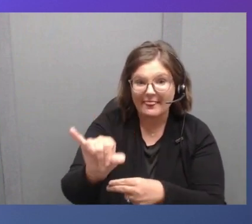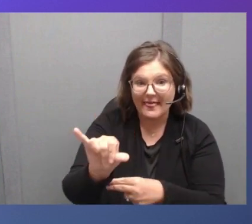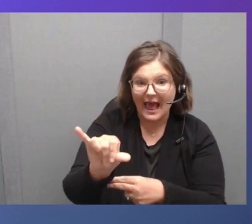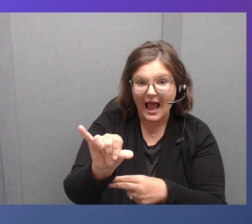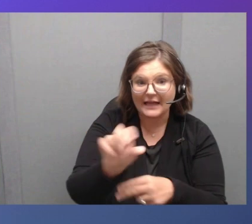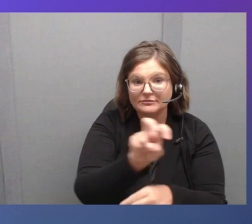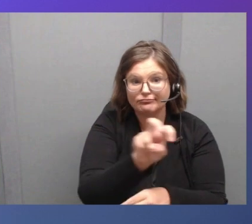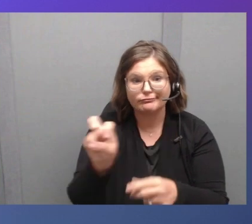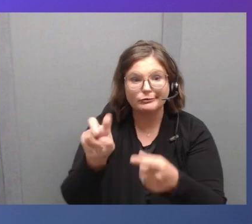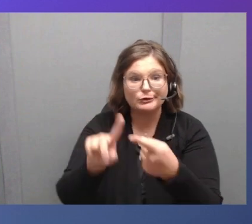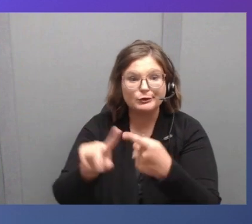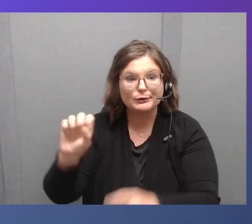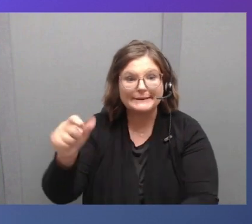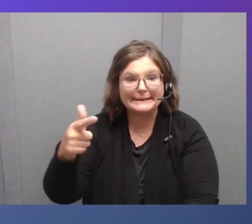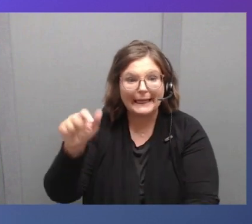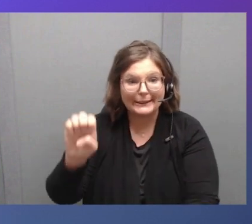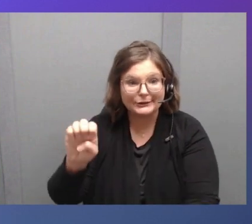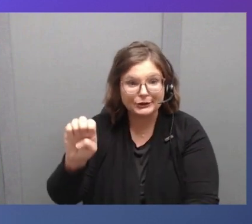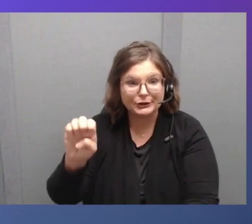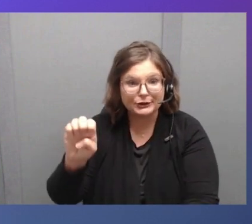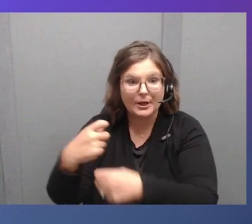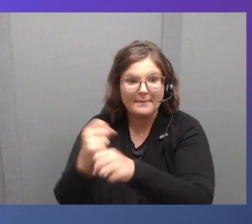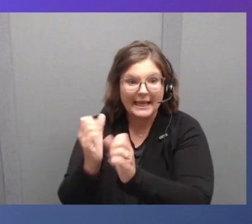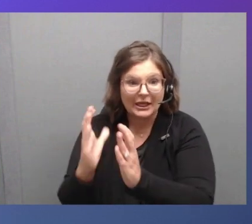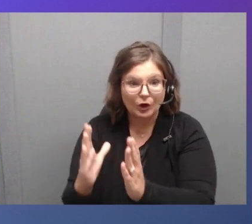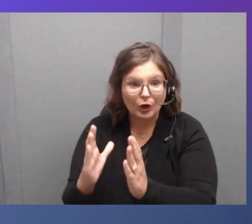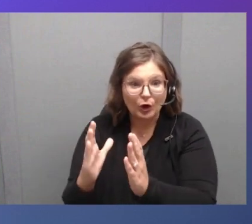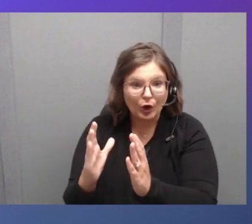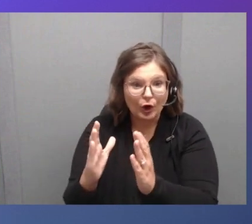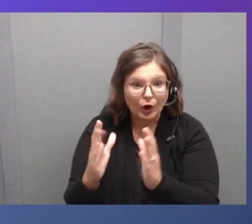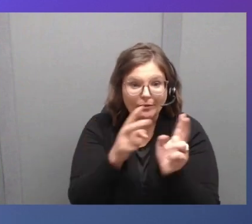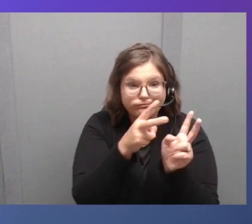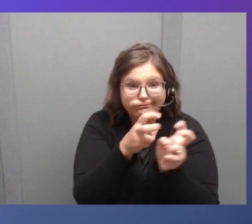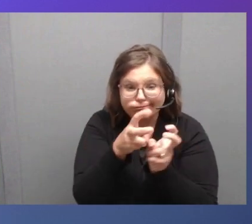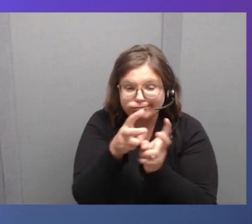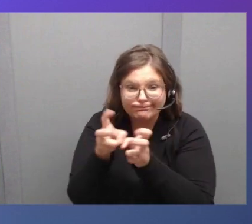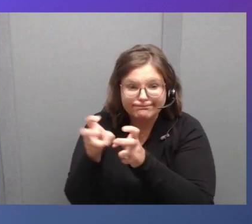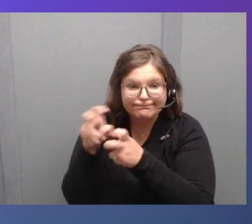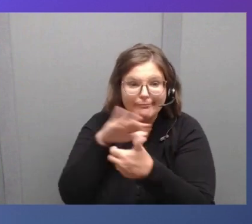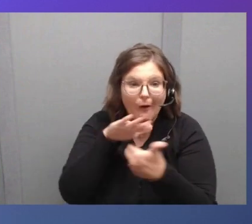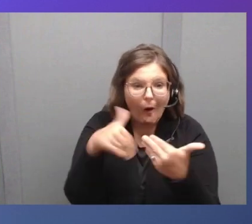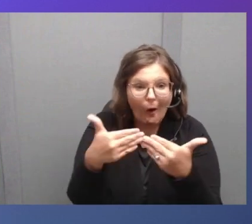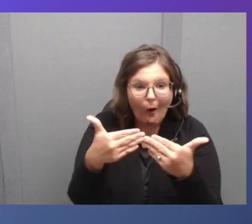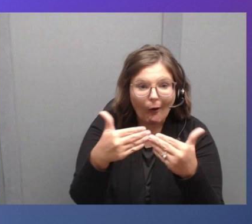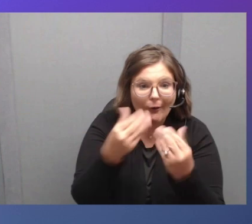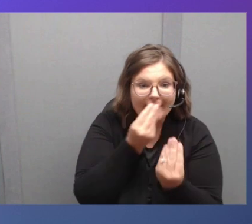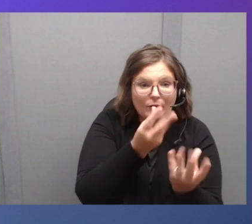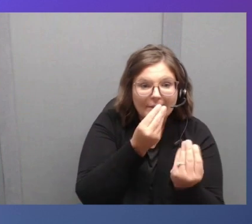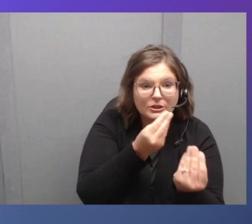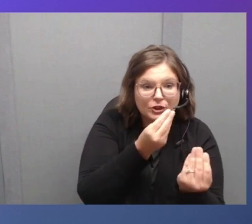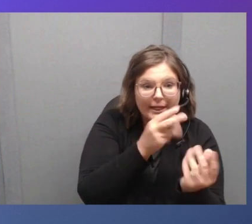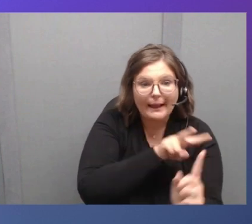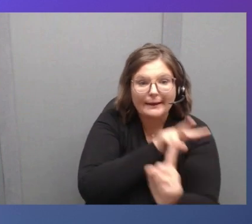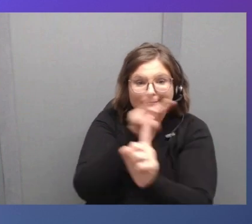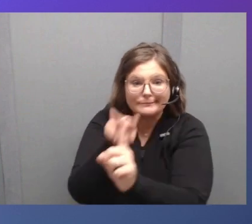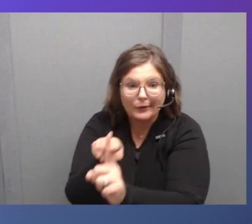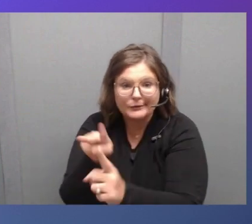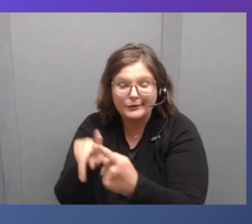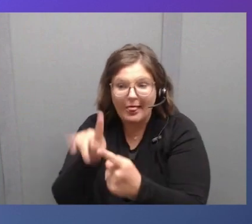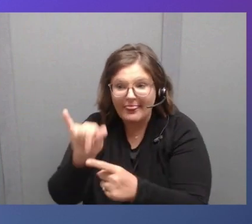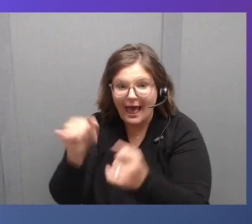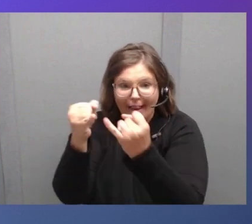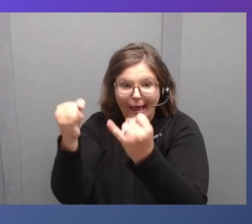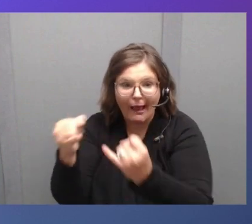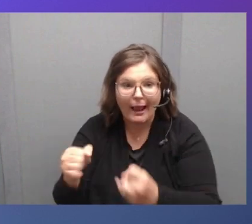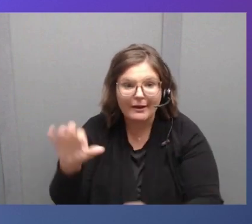Jumpstart, extract those key model artifacts, and then deploy it to that same EKS cluster you just saw. And you don't have to choose in advance the